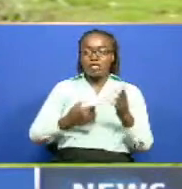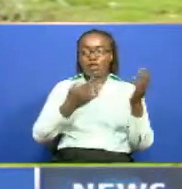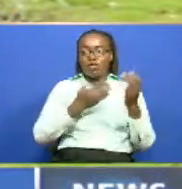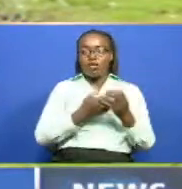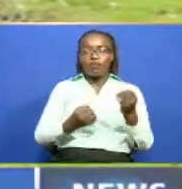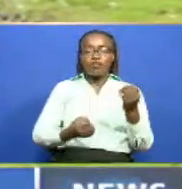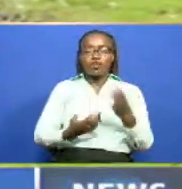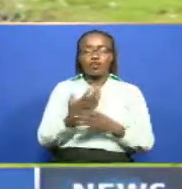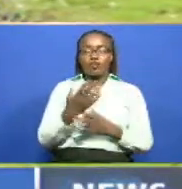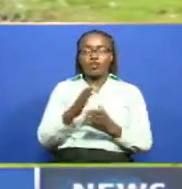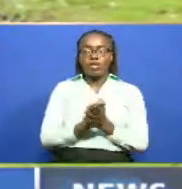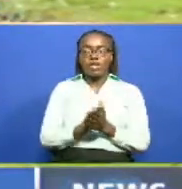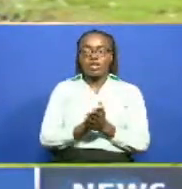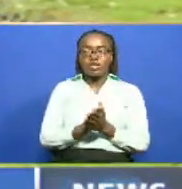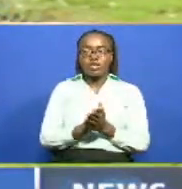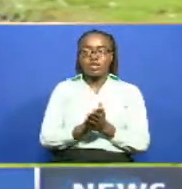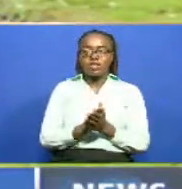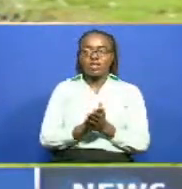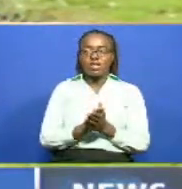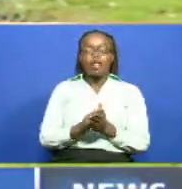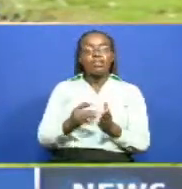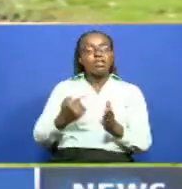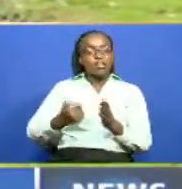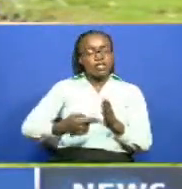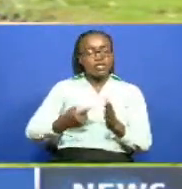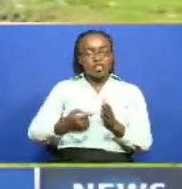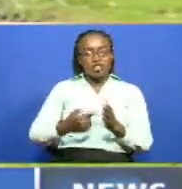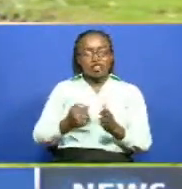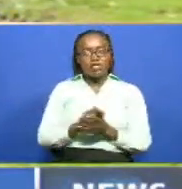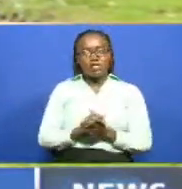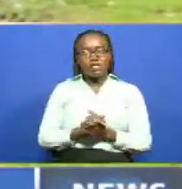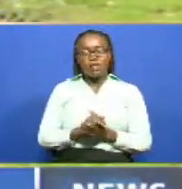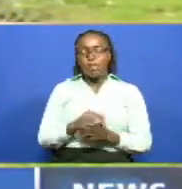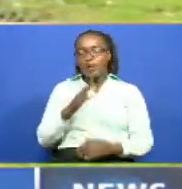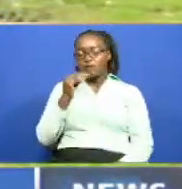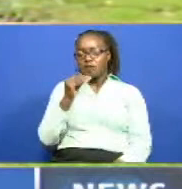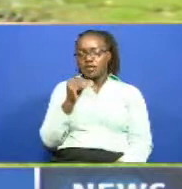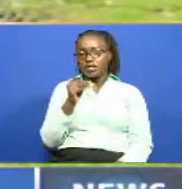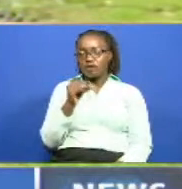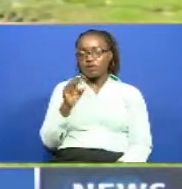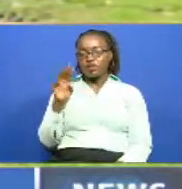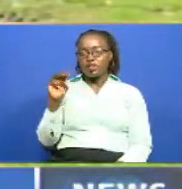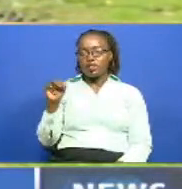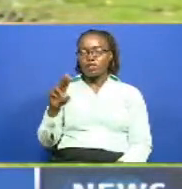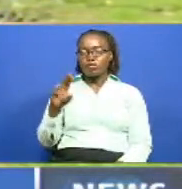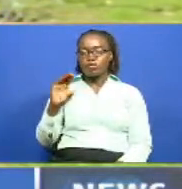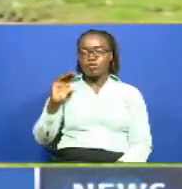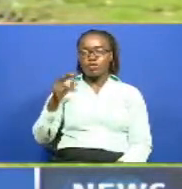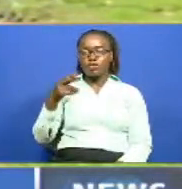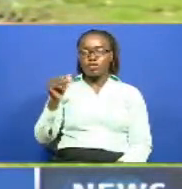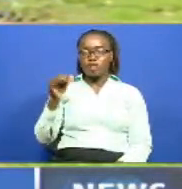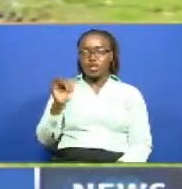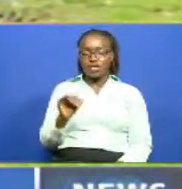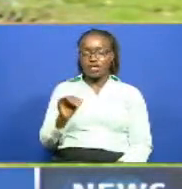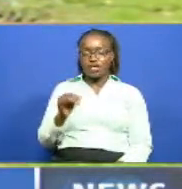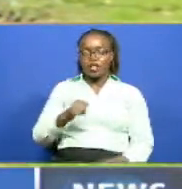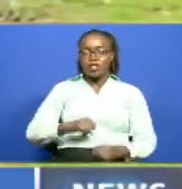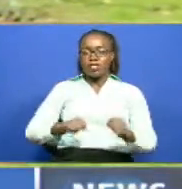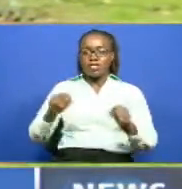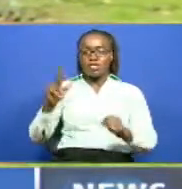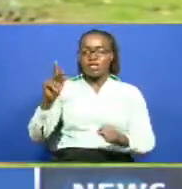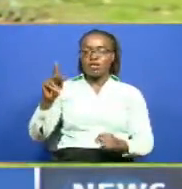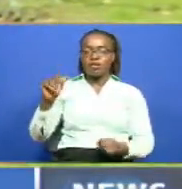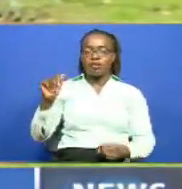growth and prospering of that industry. My name is Betty Kiptum. I have been speaking with Muchai Kunyiha. He is the chairman of the Kenya Association